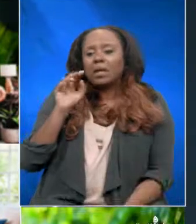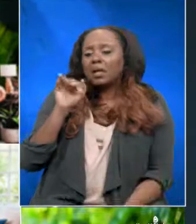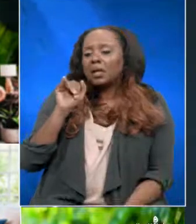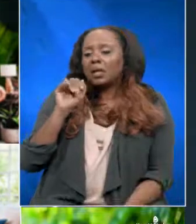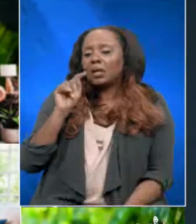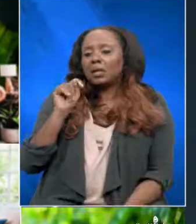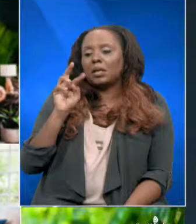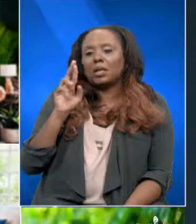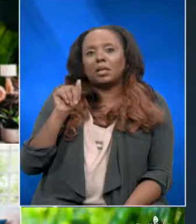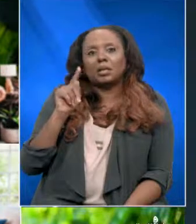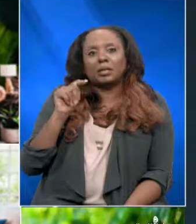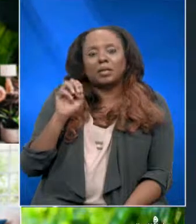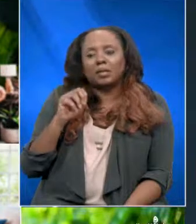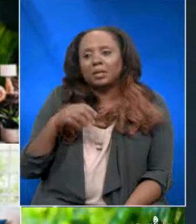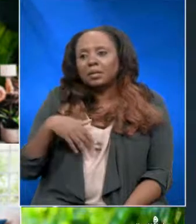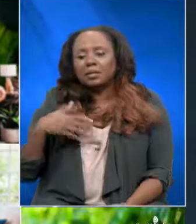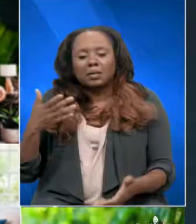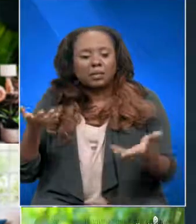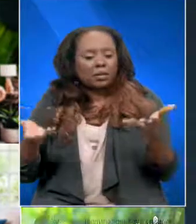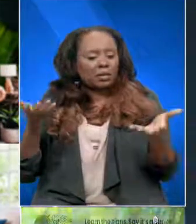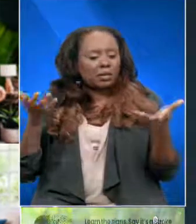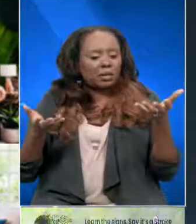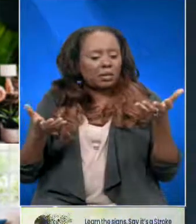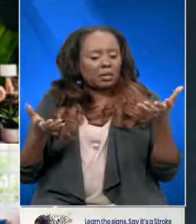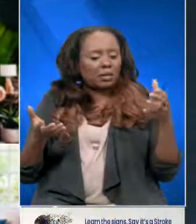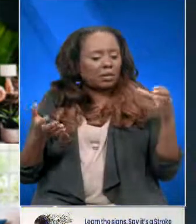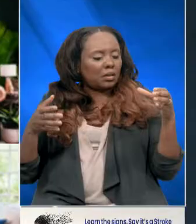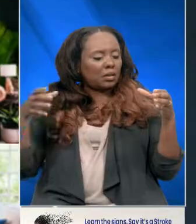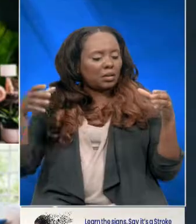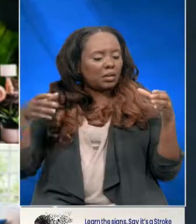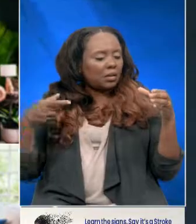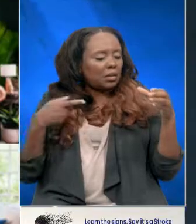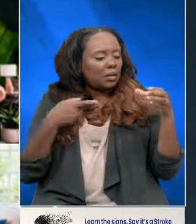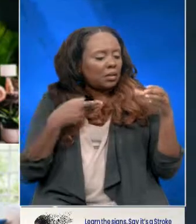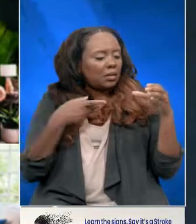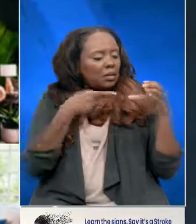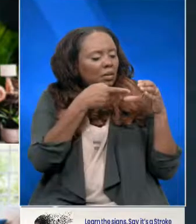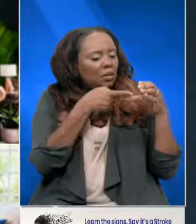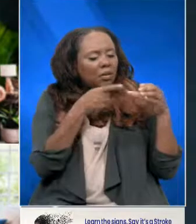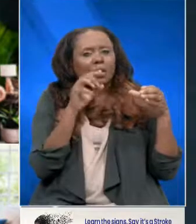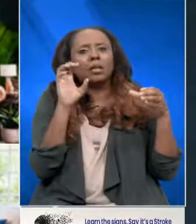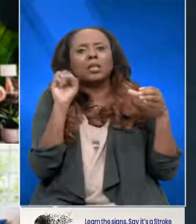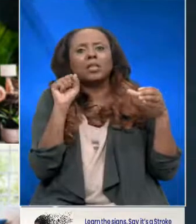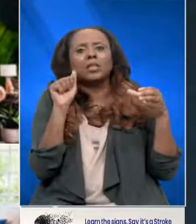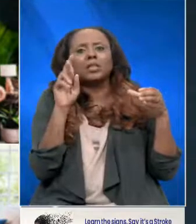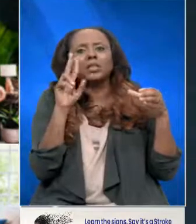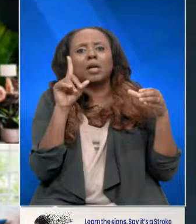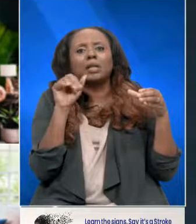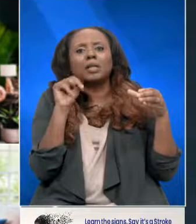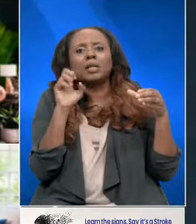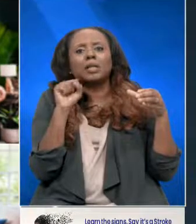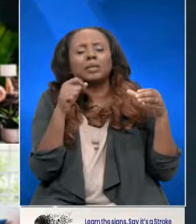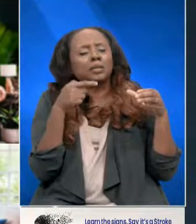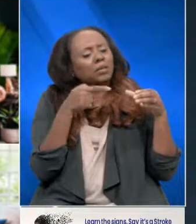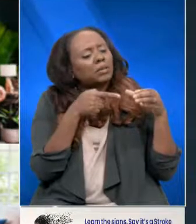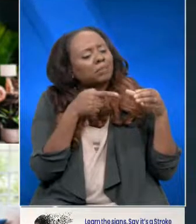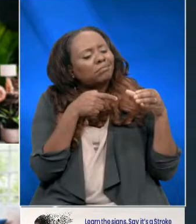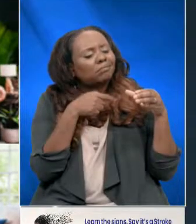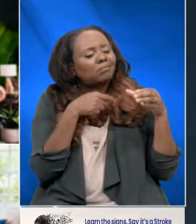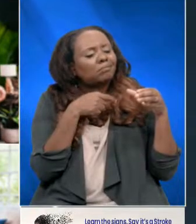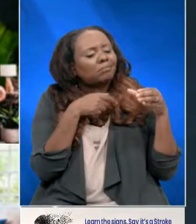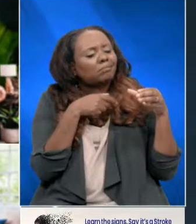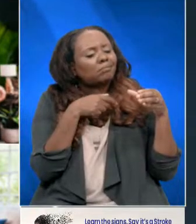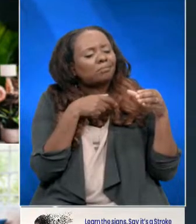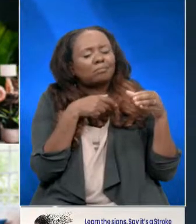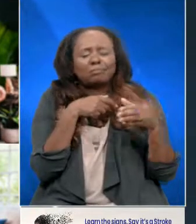what decision are you going to make? Are you going to make the decision for the sardine with the calcium and all the lovely source of protein, etc., or are you going to go